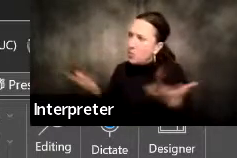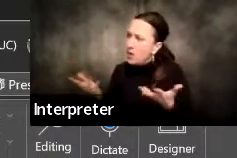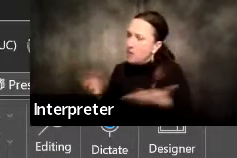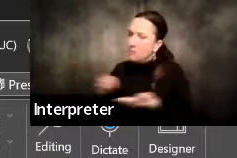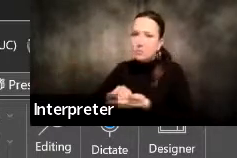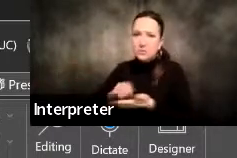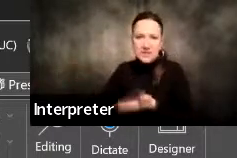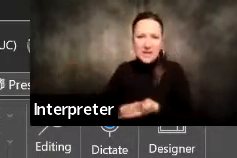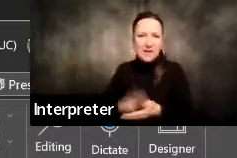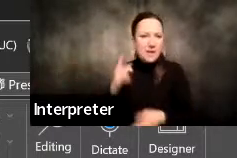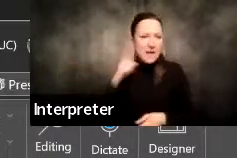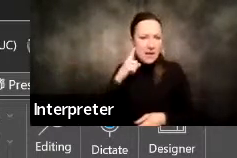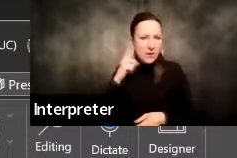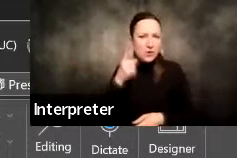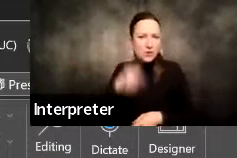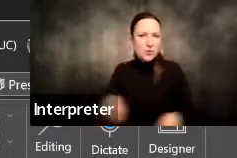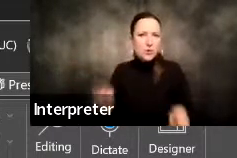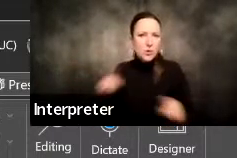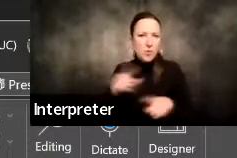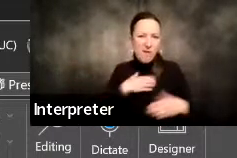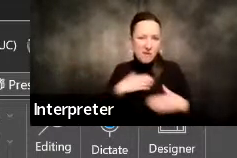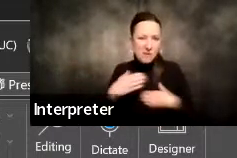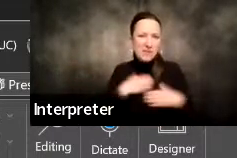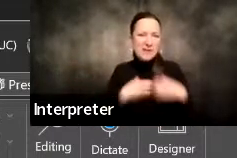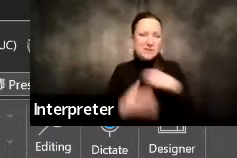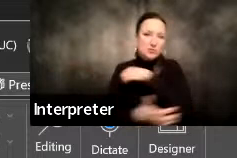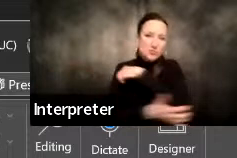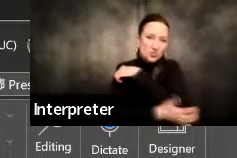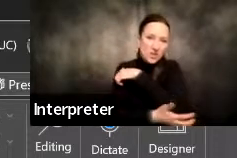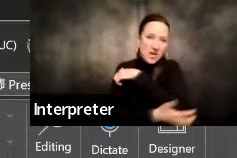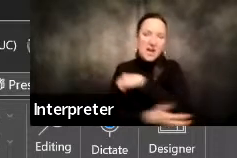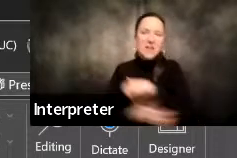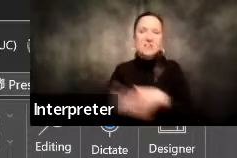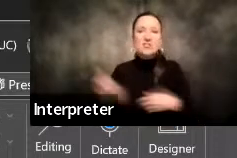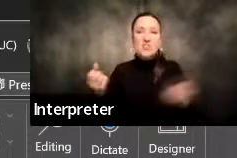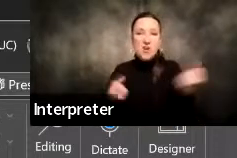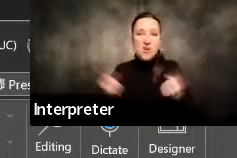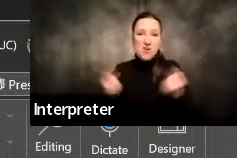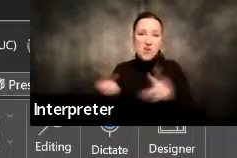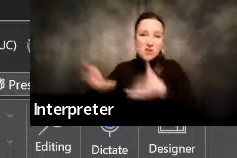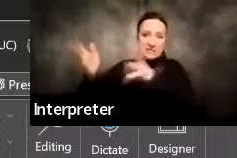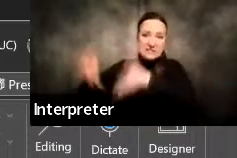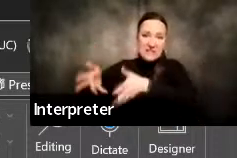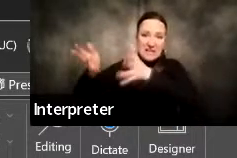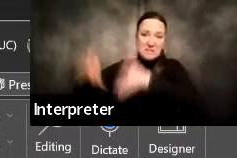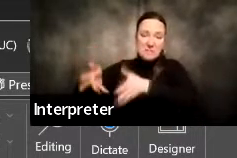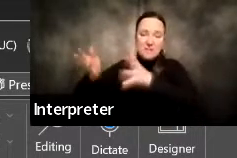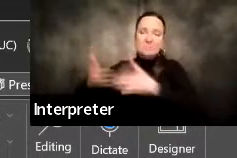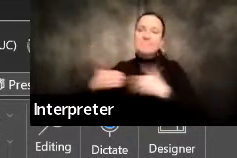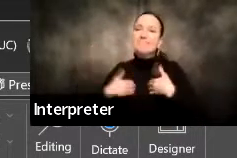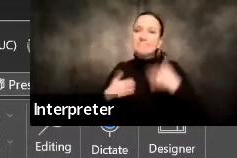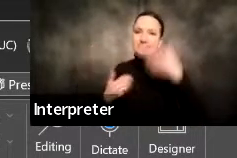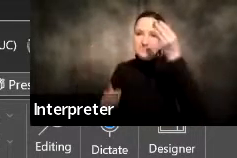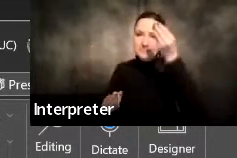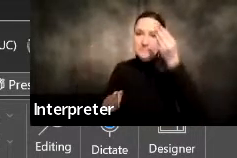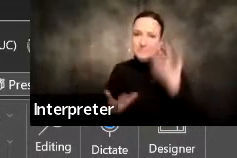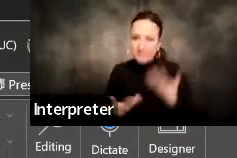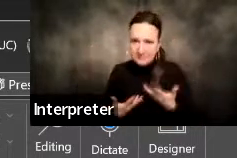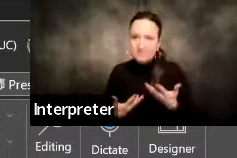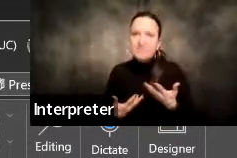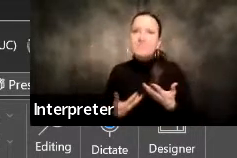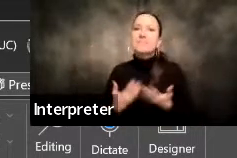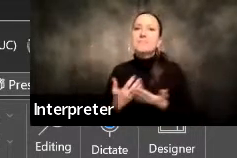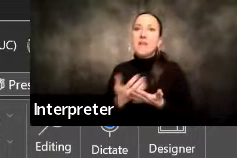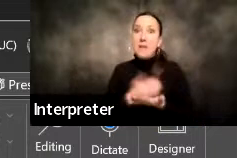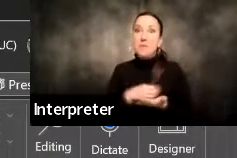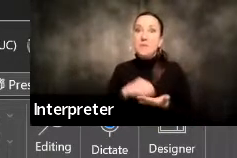say a few times about the trash and the abandoned vehicles. And I have that information that I'm going to take back to their chiefs to